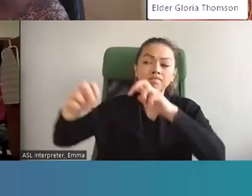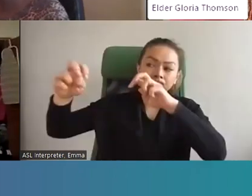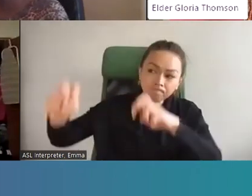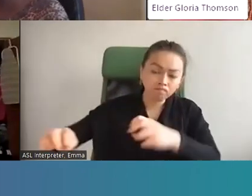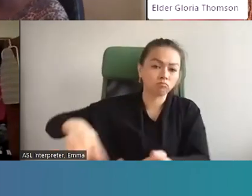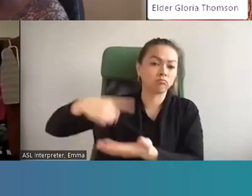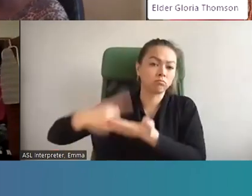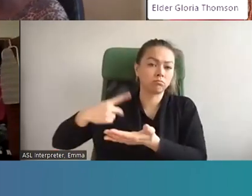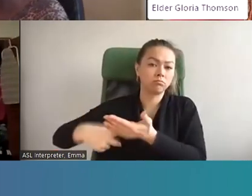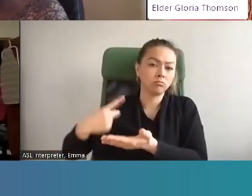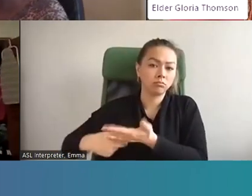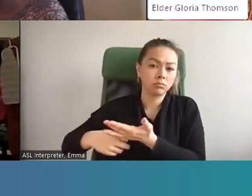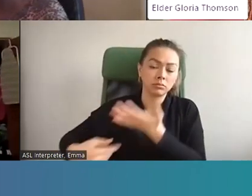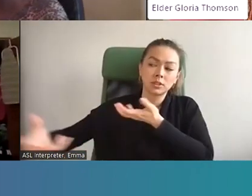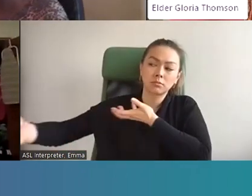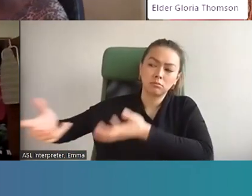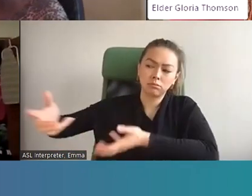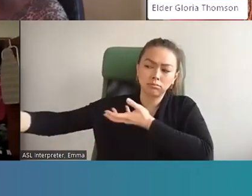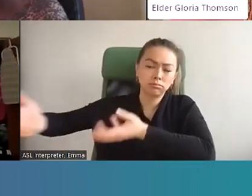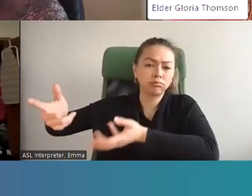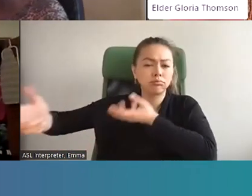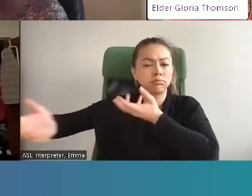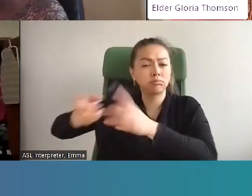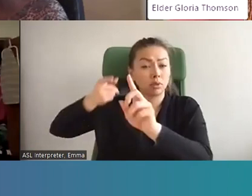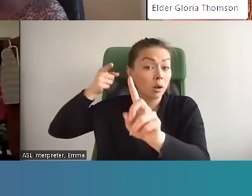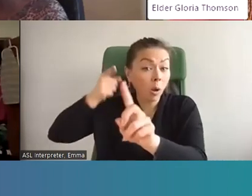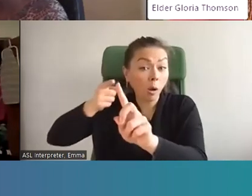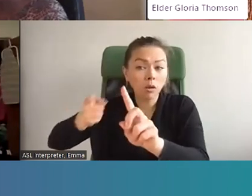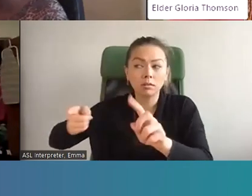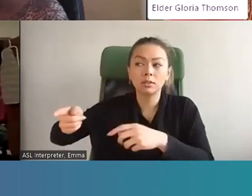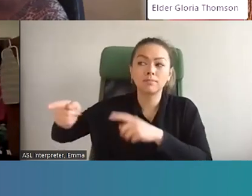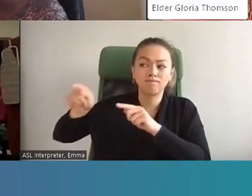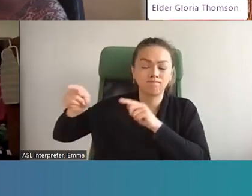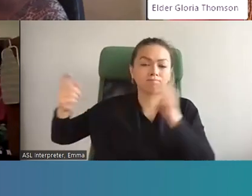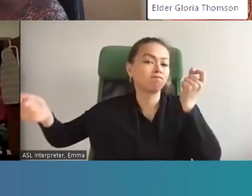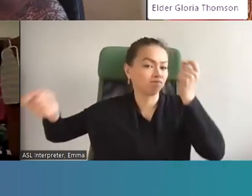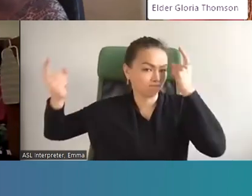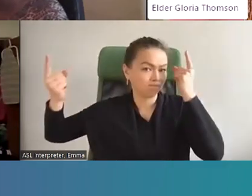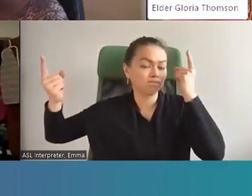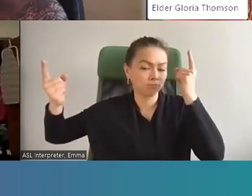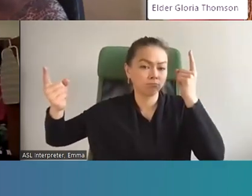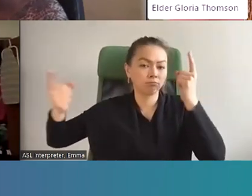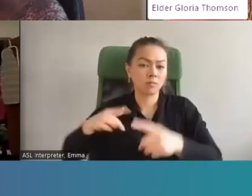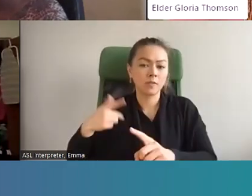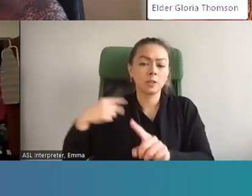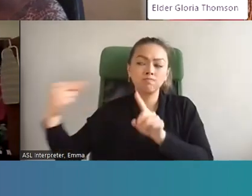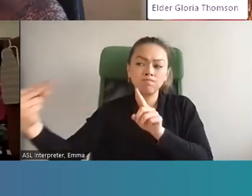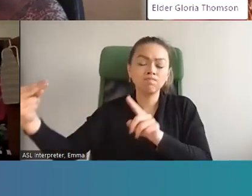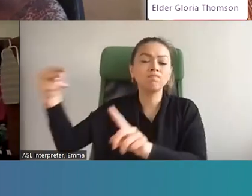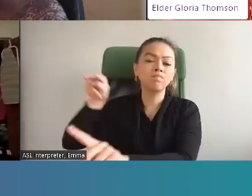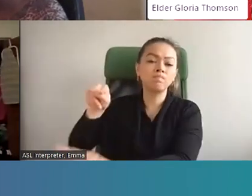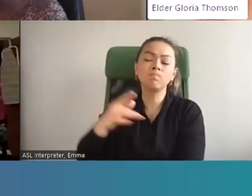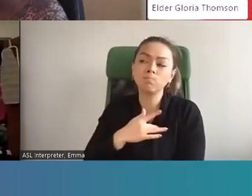that place of understanding and having that compassion, you know, I think is really